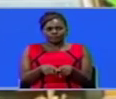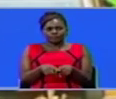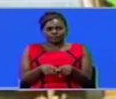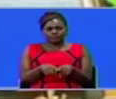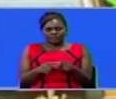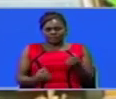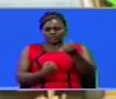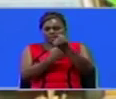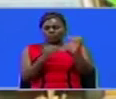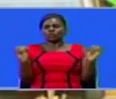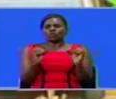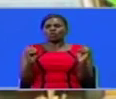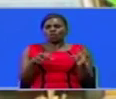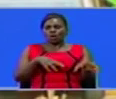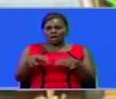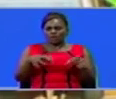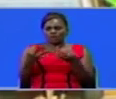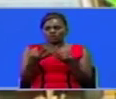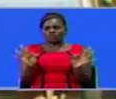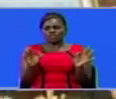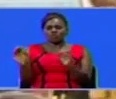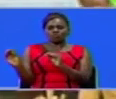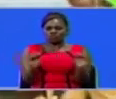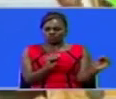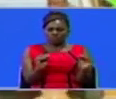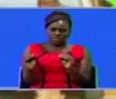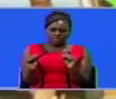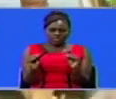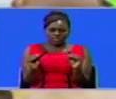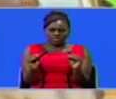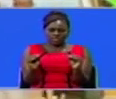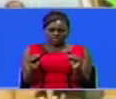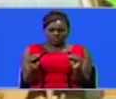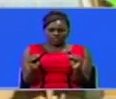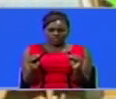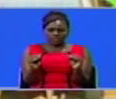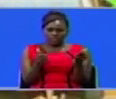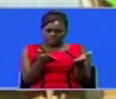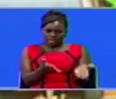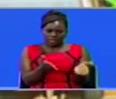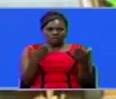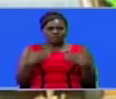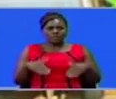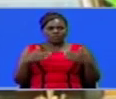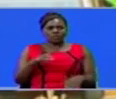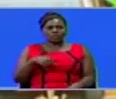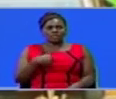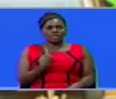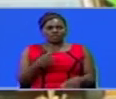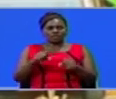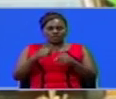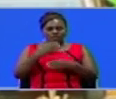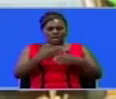an obstacle to the animal, free movement of the animal from one ranch to another ranch. So those are the people which we